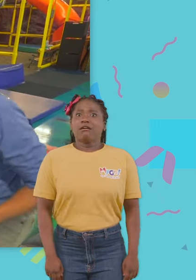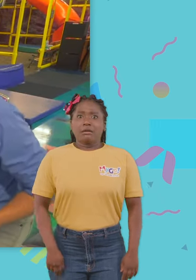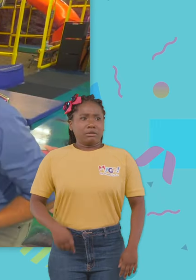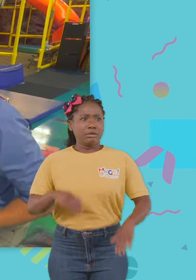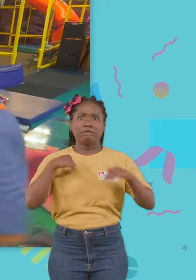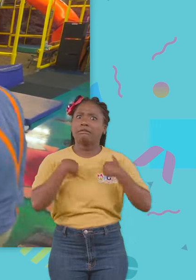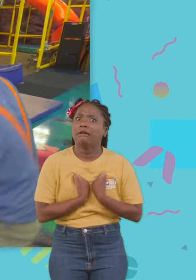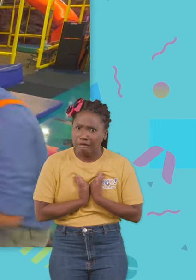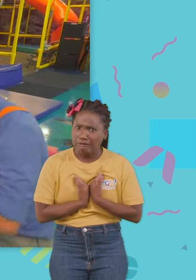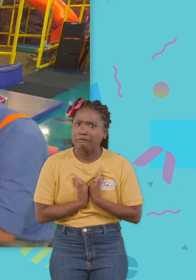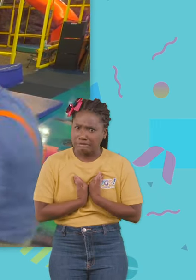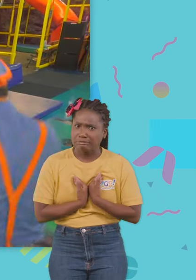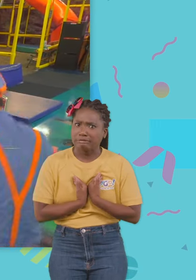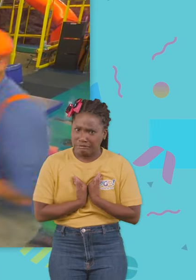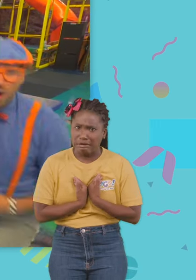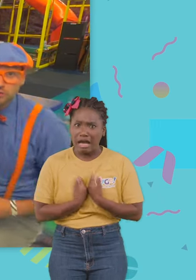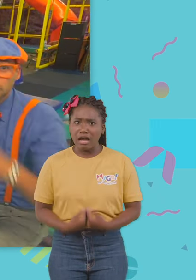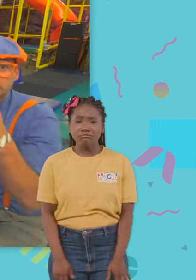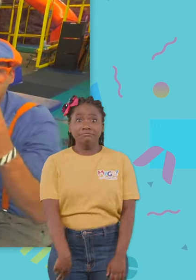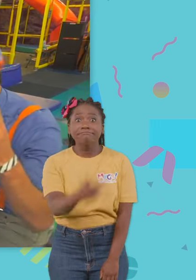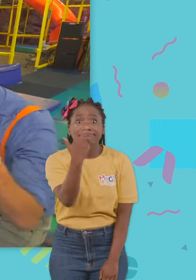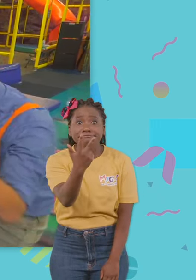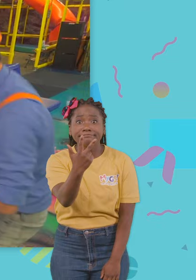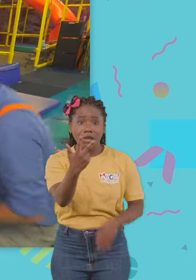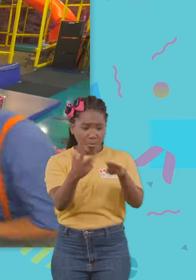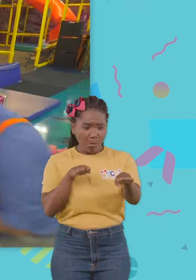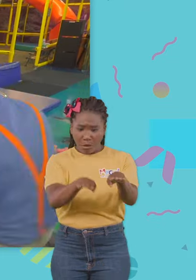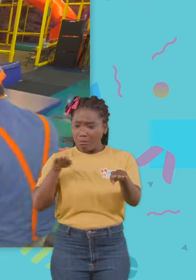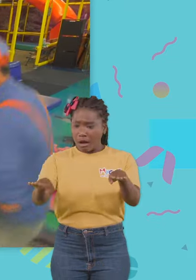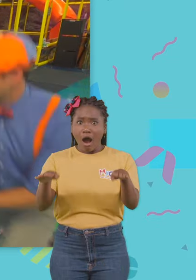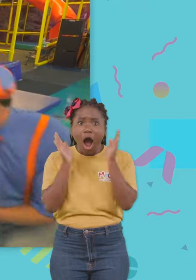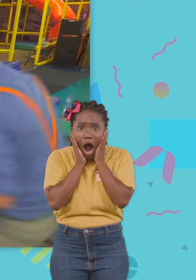Whoa! I'm getting tired! Whoa, three of them are coming out!